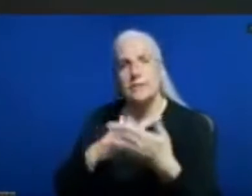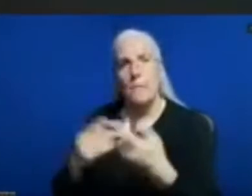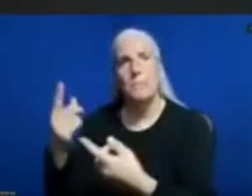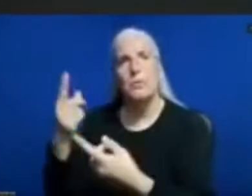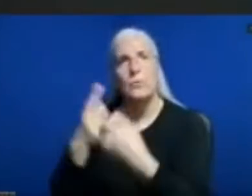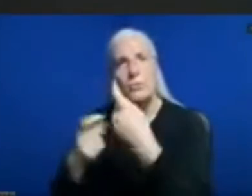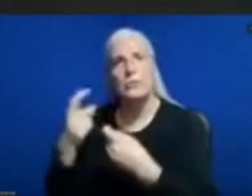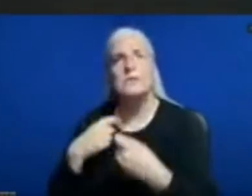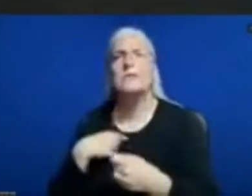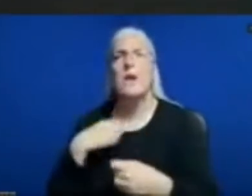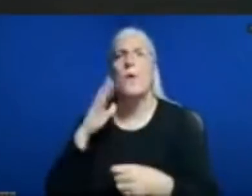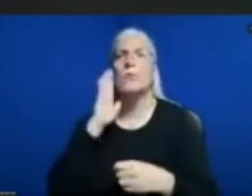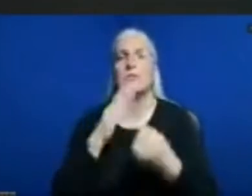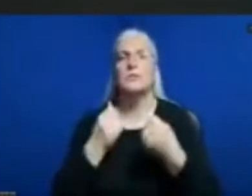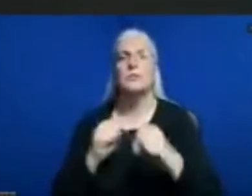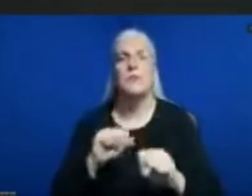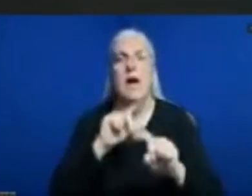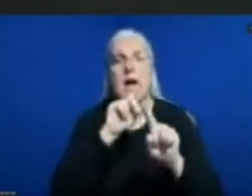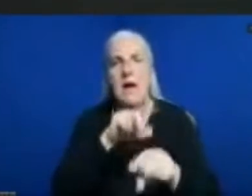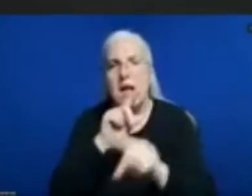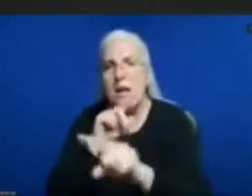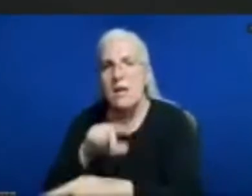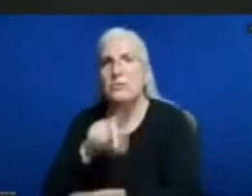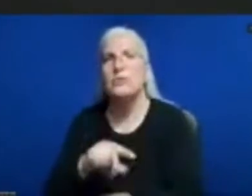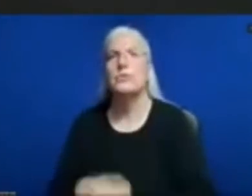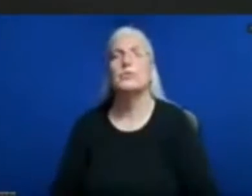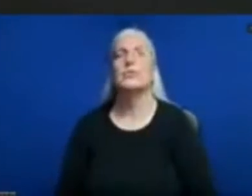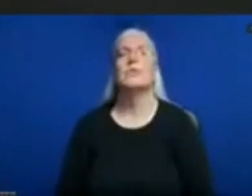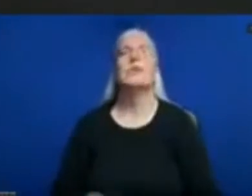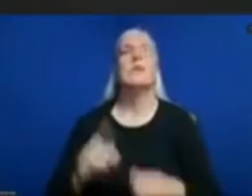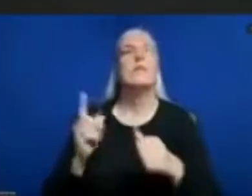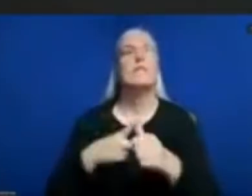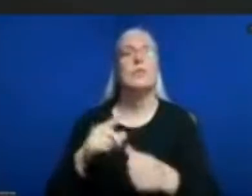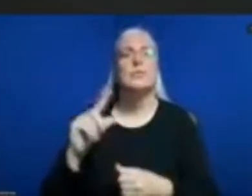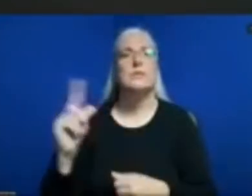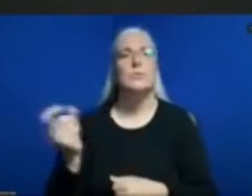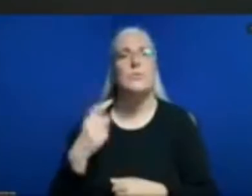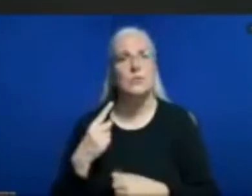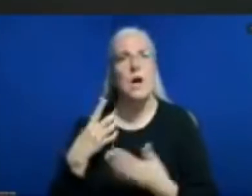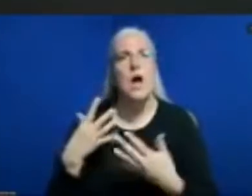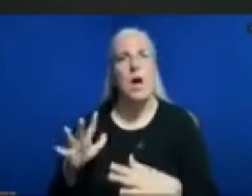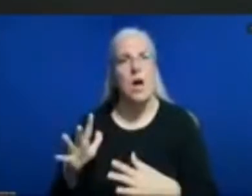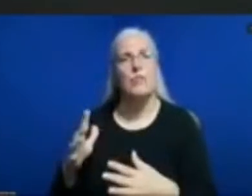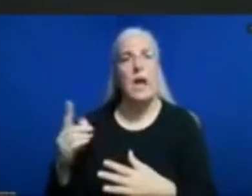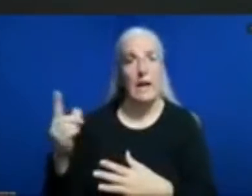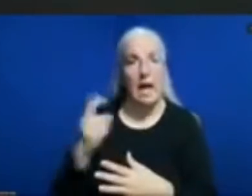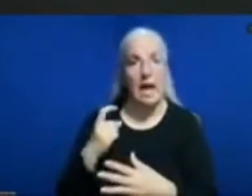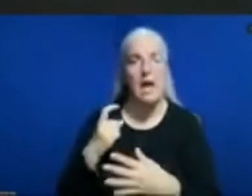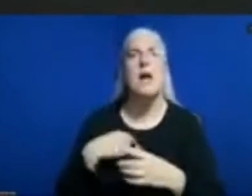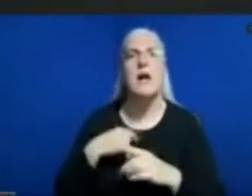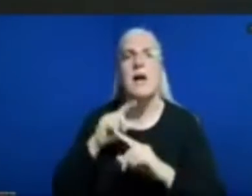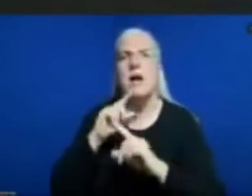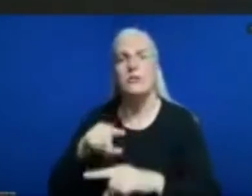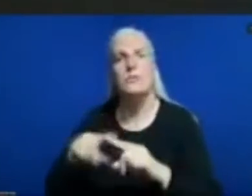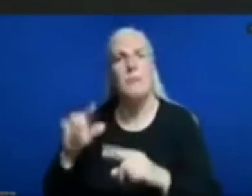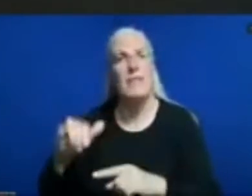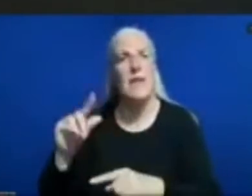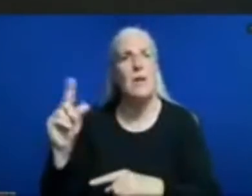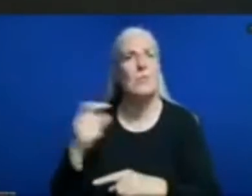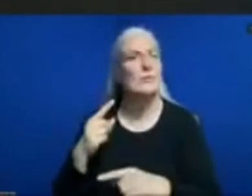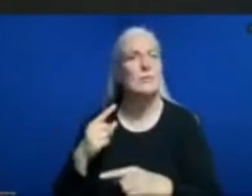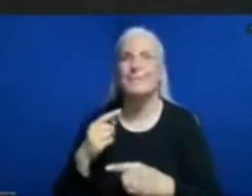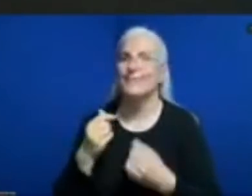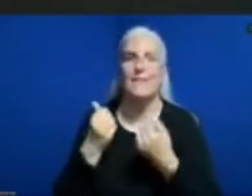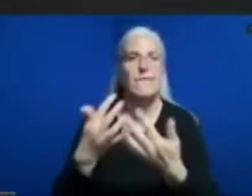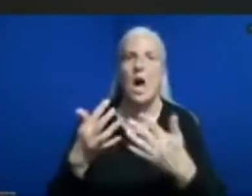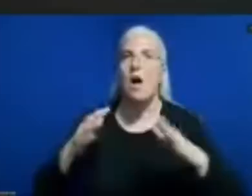you. The first one is, as I stated earlier, the fire has not entered into the Mill Creek drainage yet. We've been battling